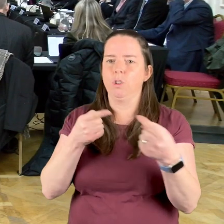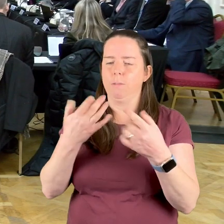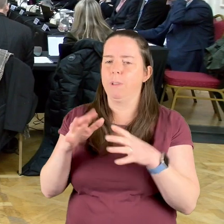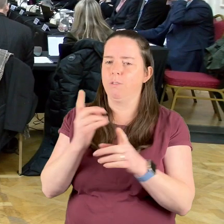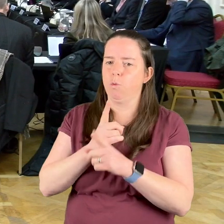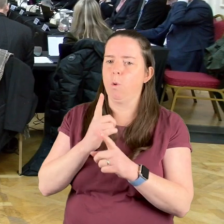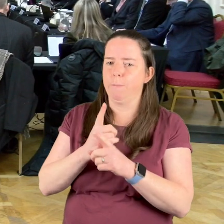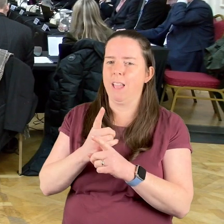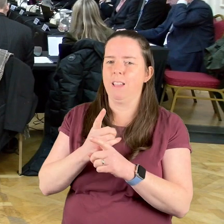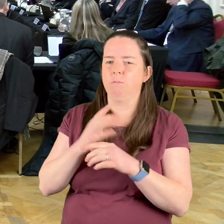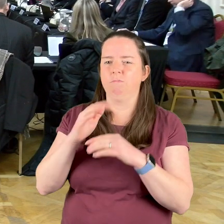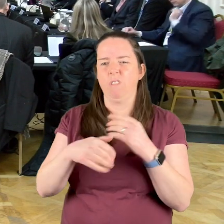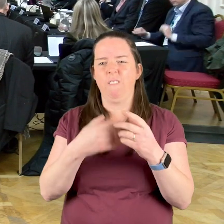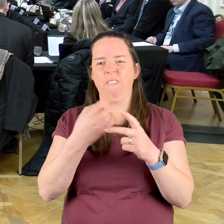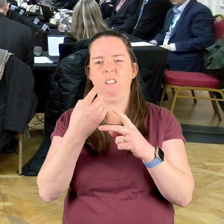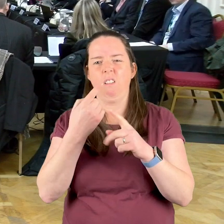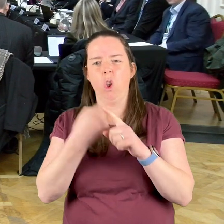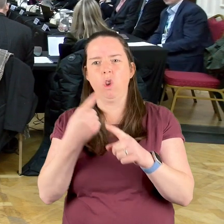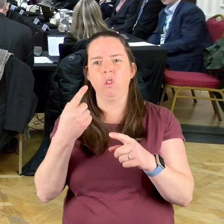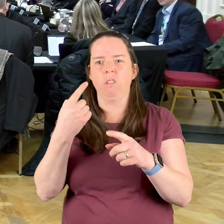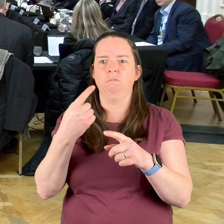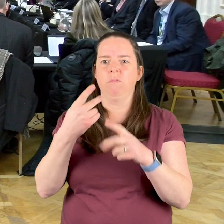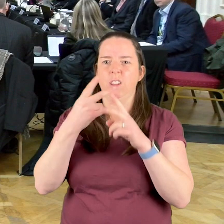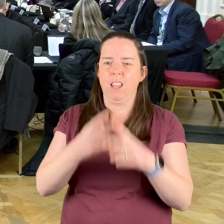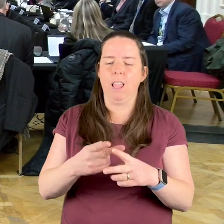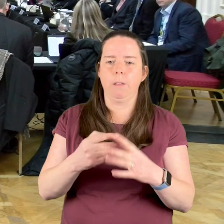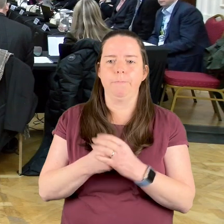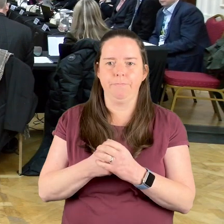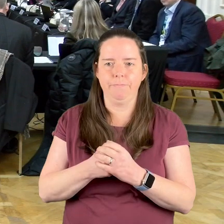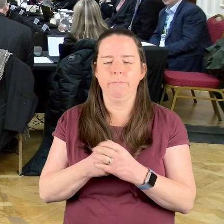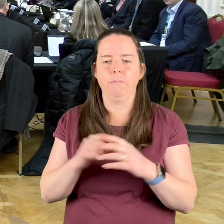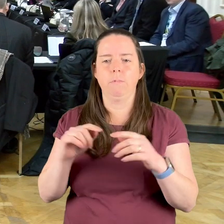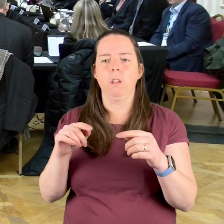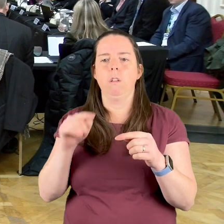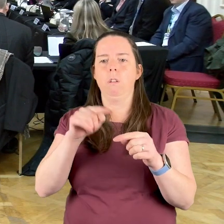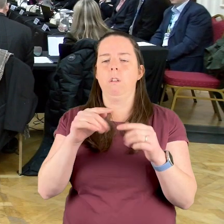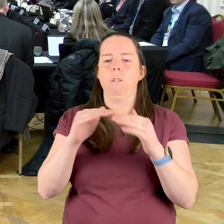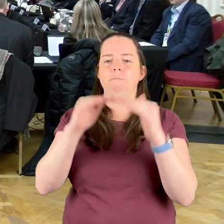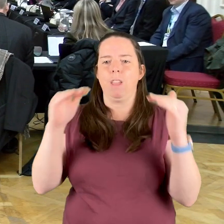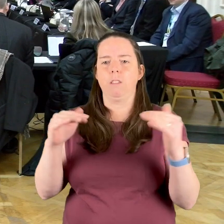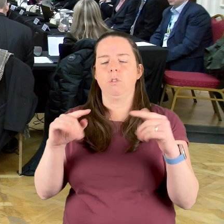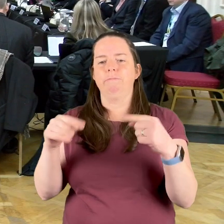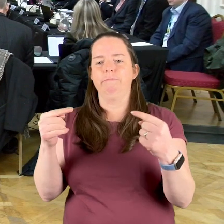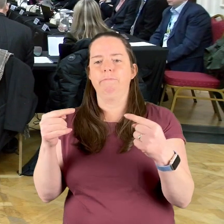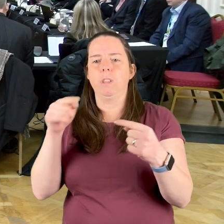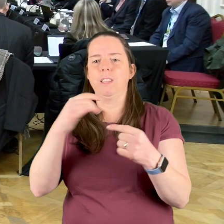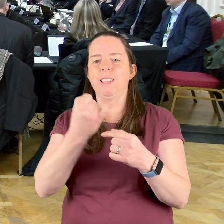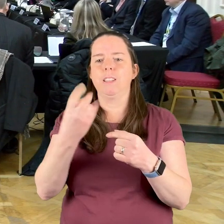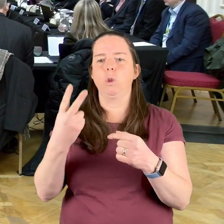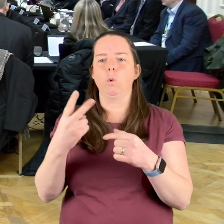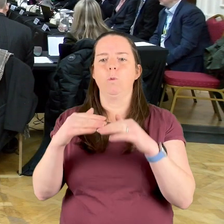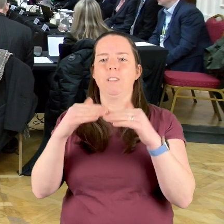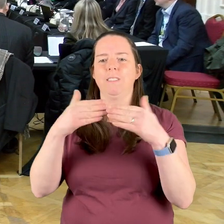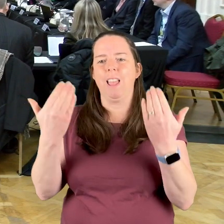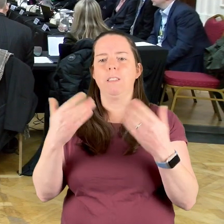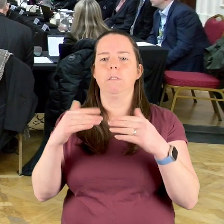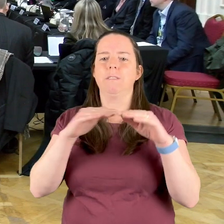urgent emergency care a little earlier. Against the 62-day